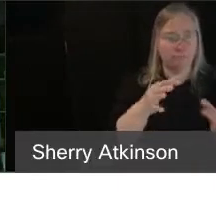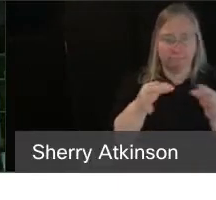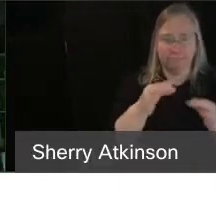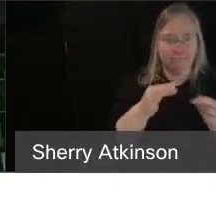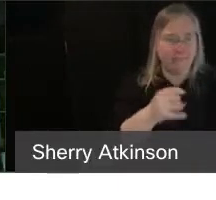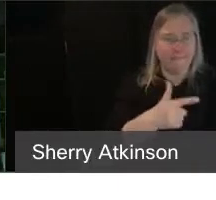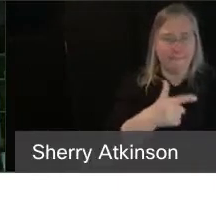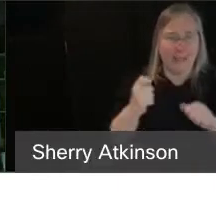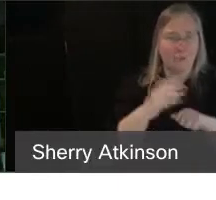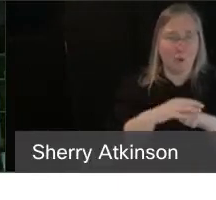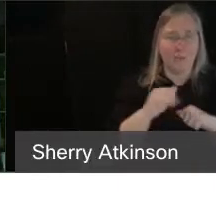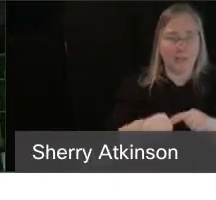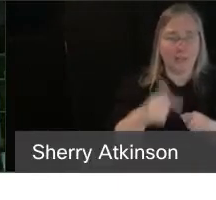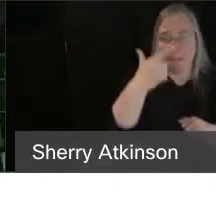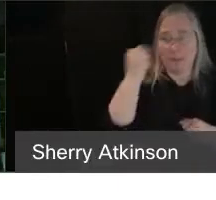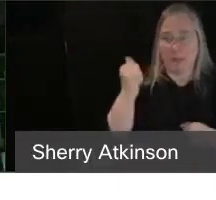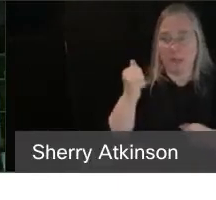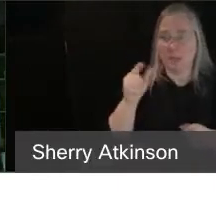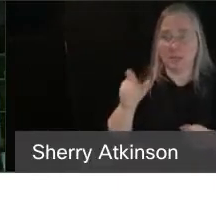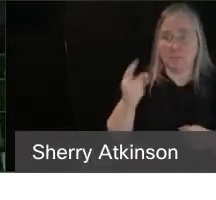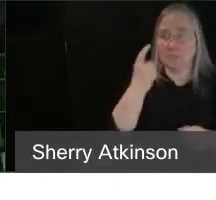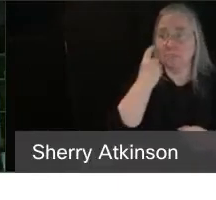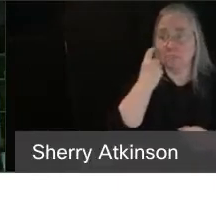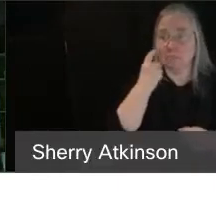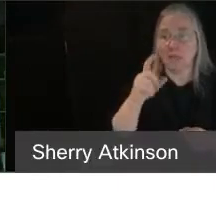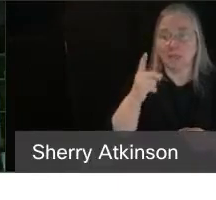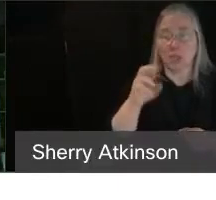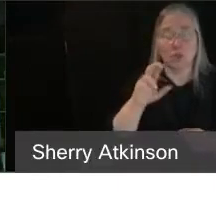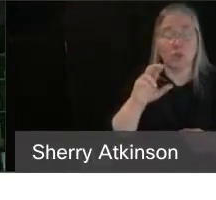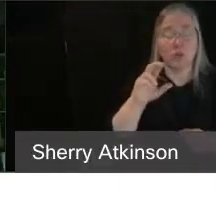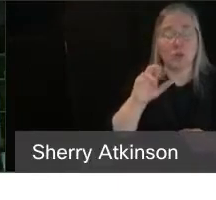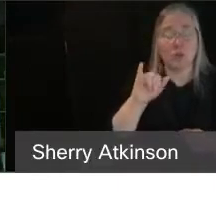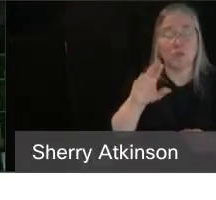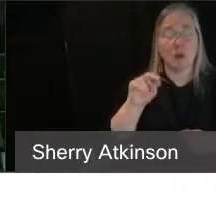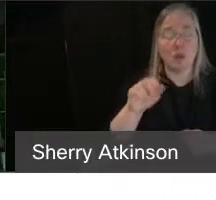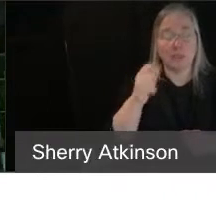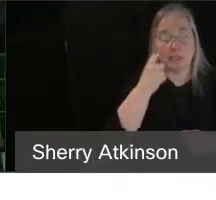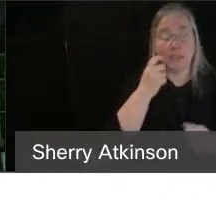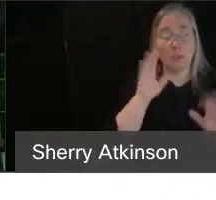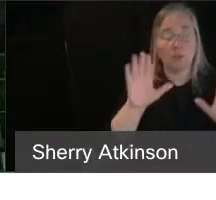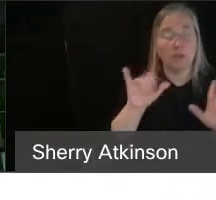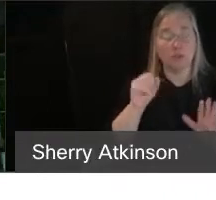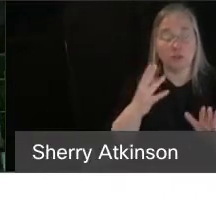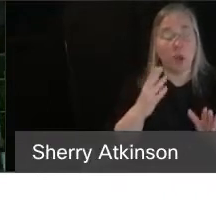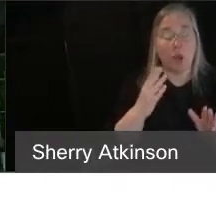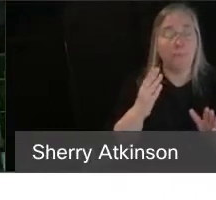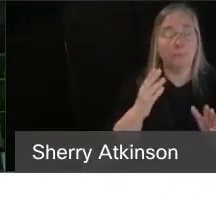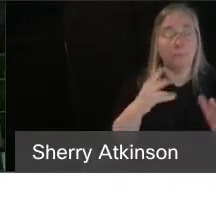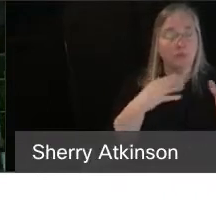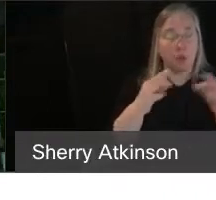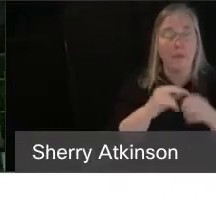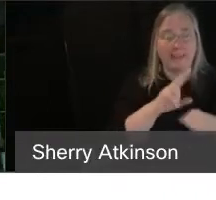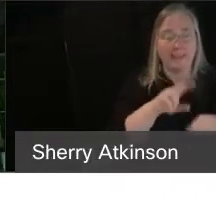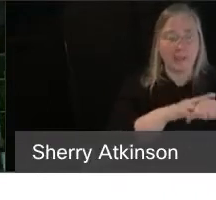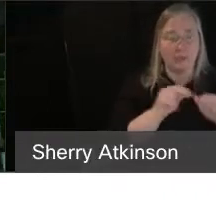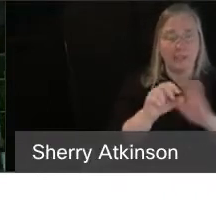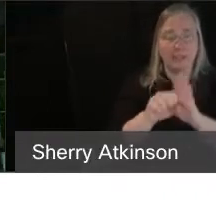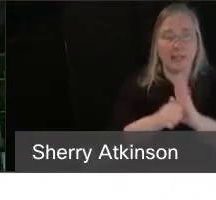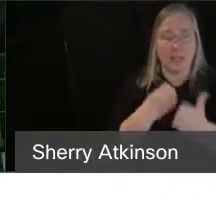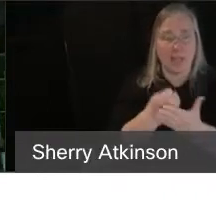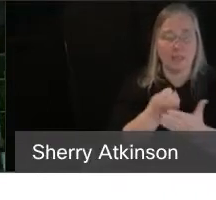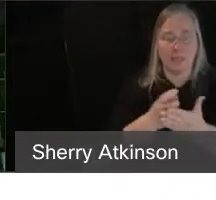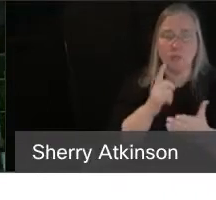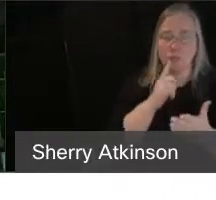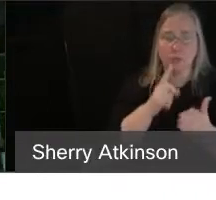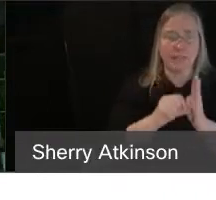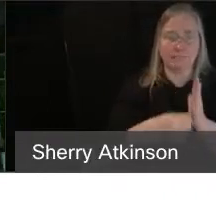because Darius did a superb job of talking about the national and state economy. So I'll just kind of hit the high points